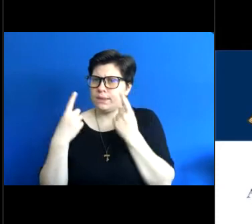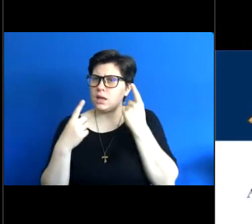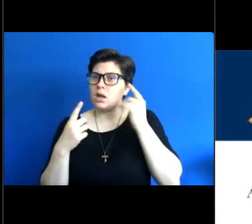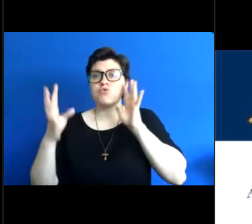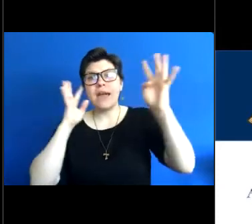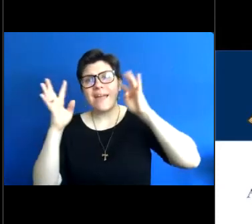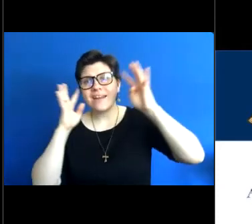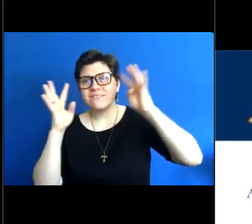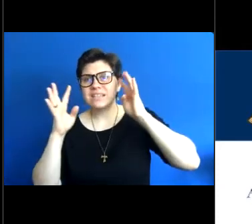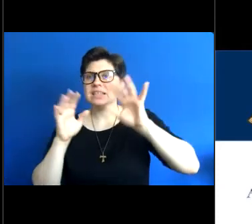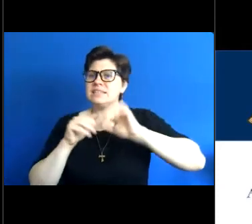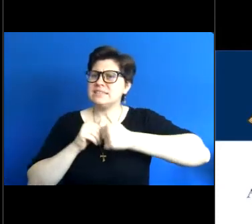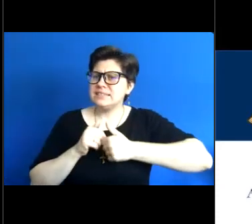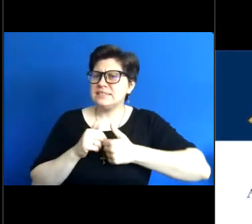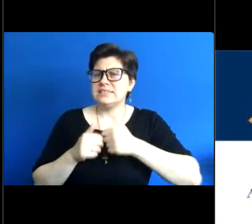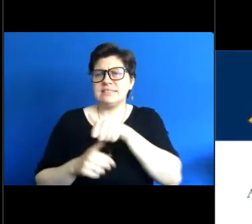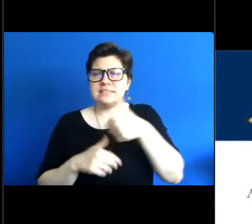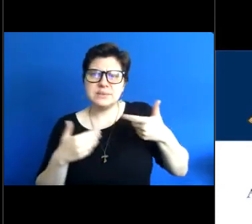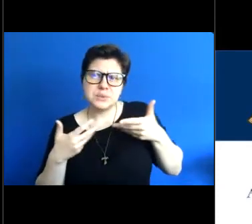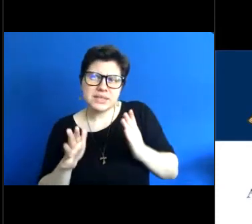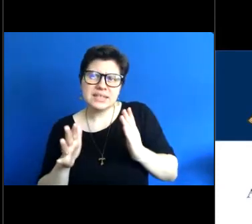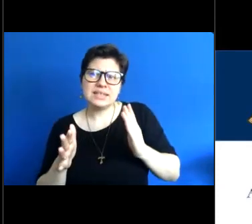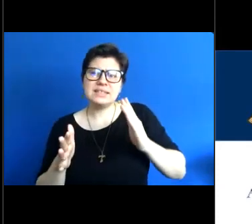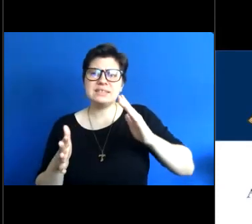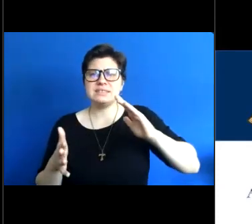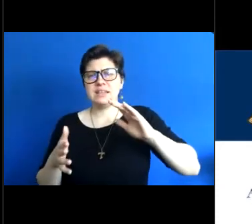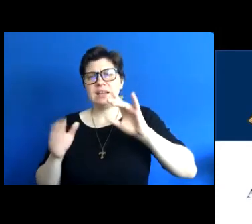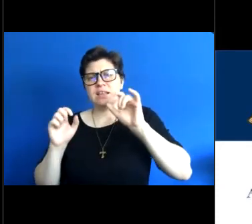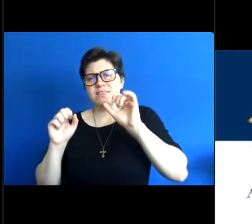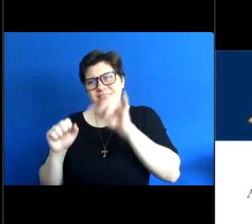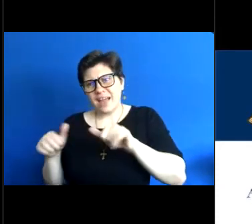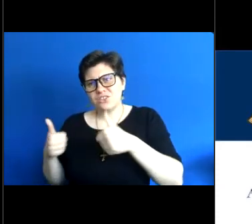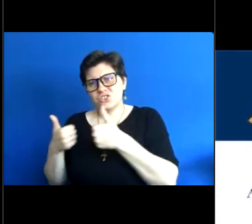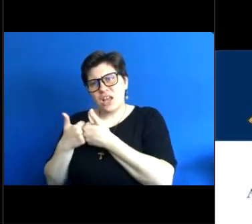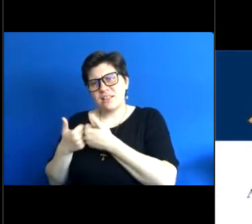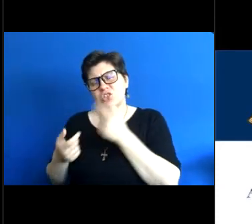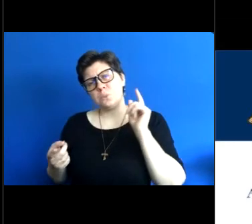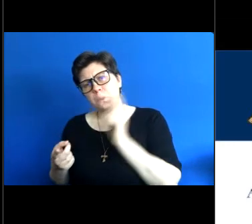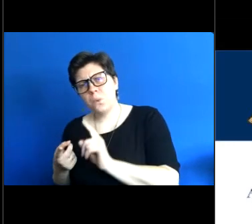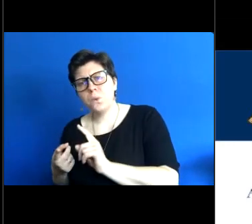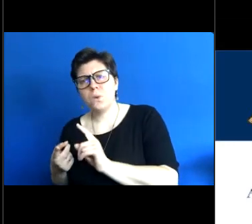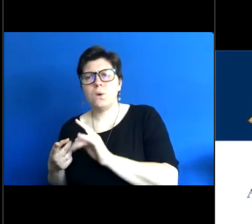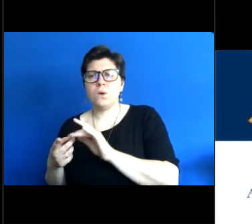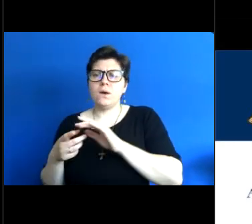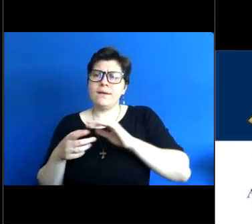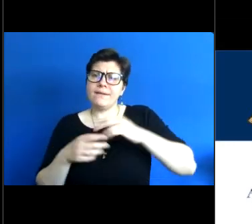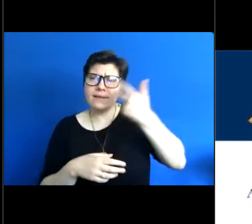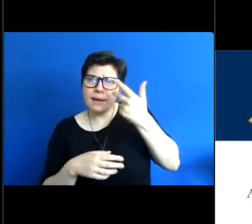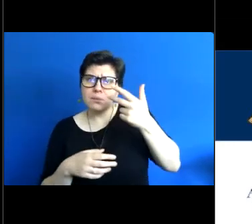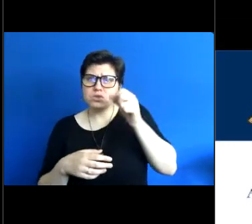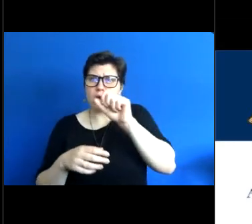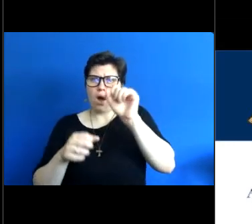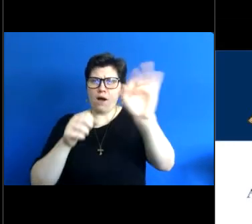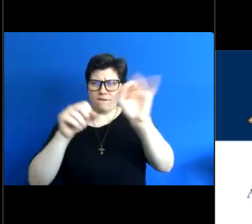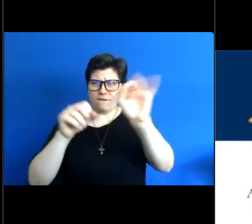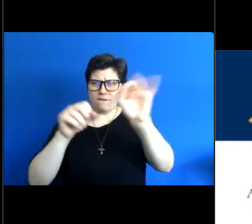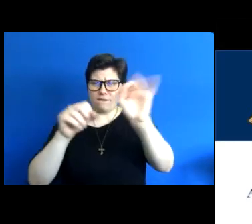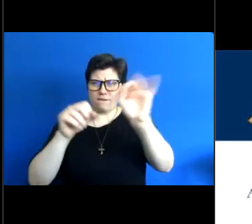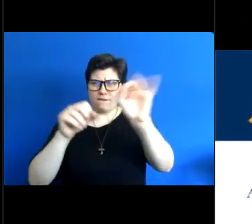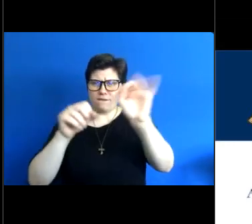creatively about, are there ways that we can minimize that challenge, whether in minimizing the amount of cameras that are on, or maybe